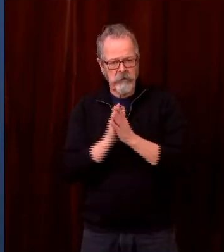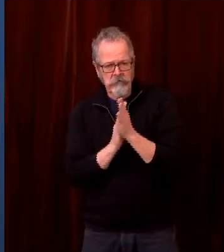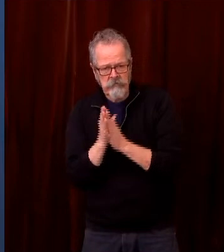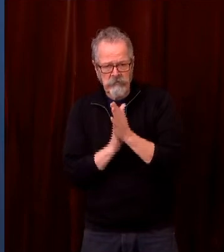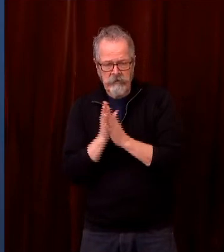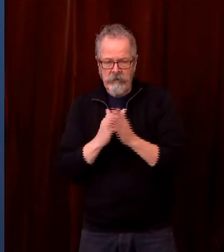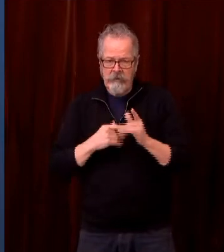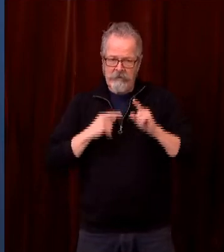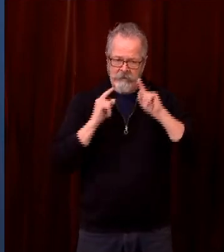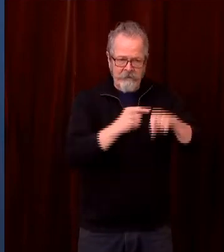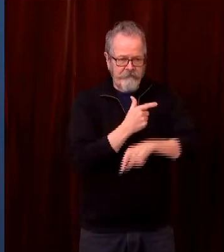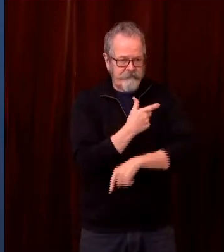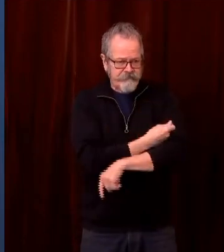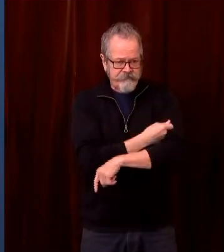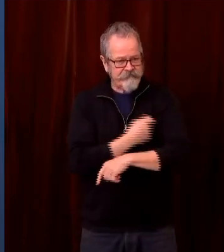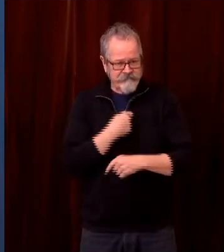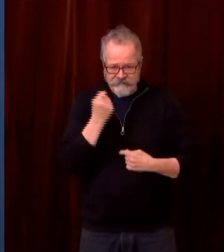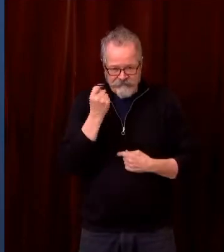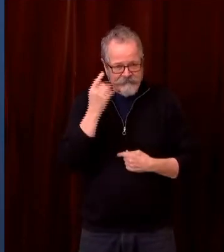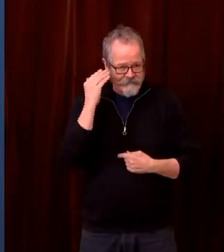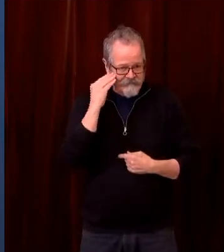And people will handle this differently. I